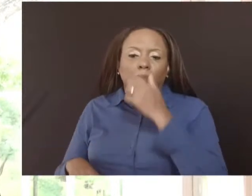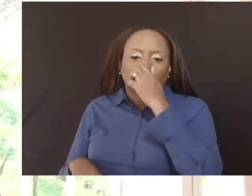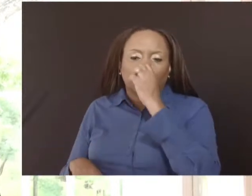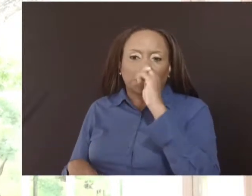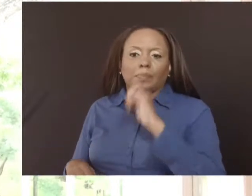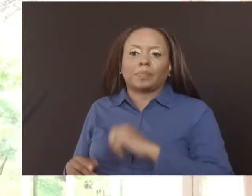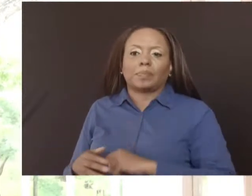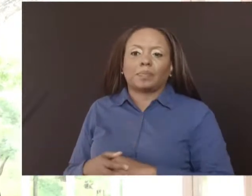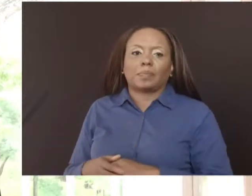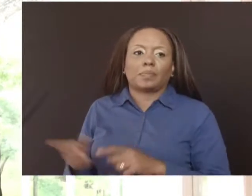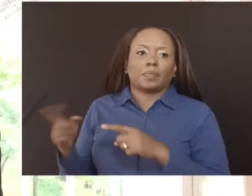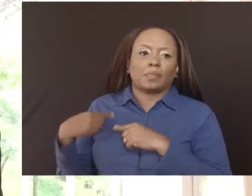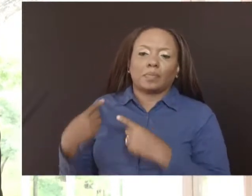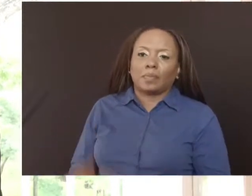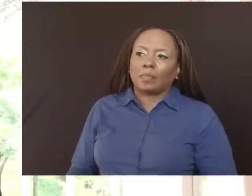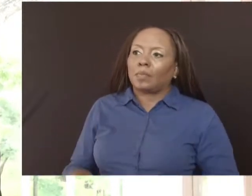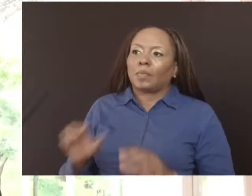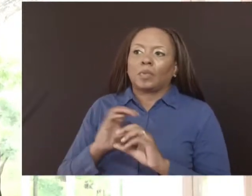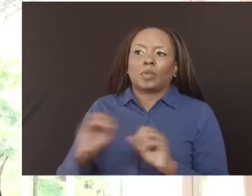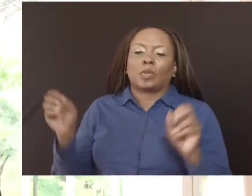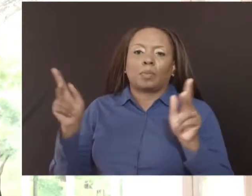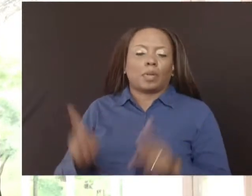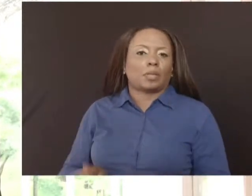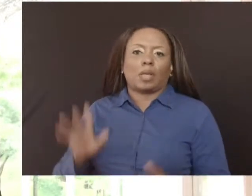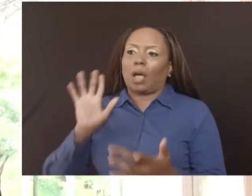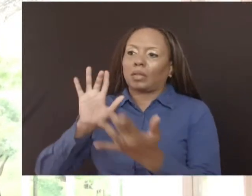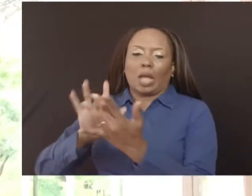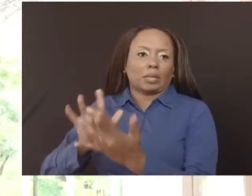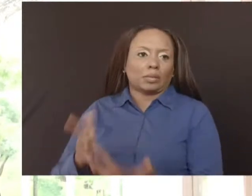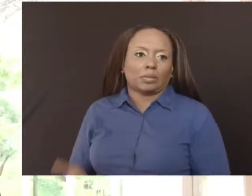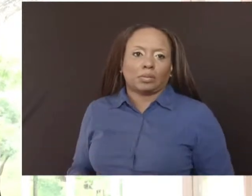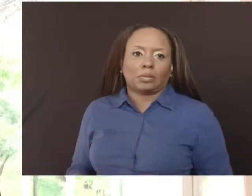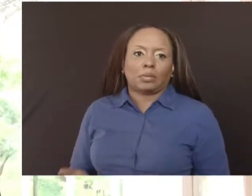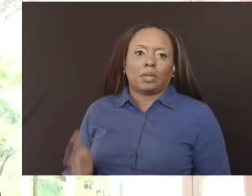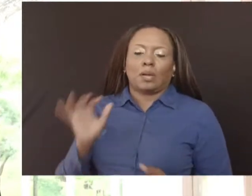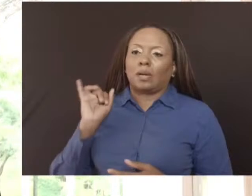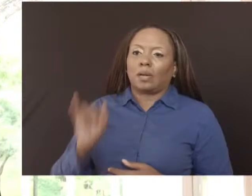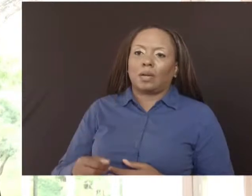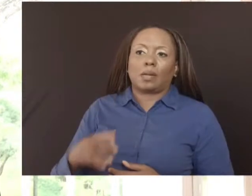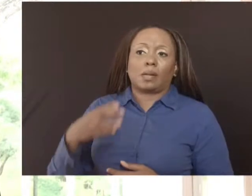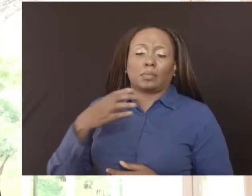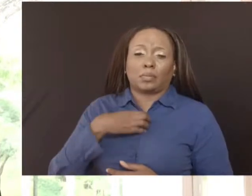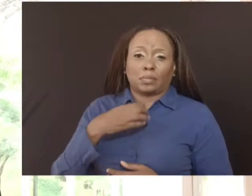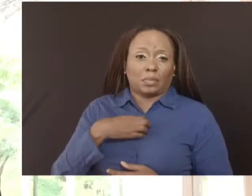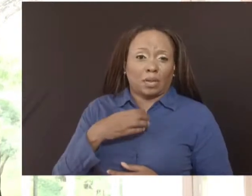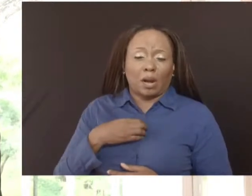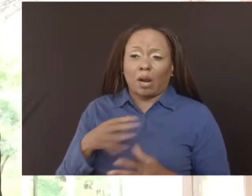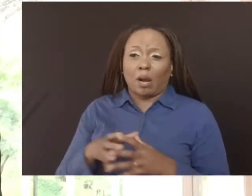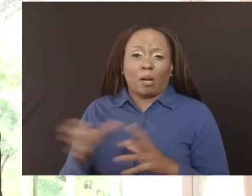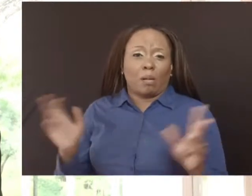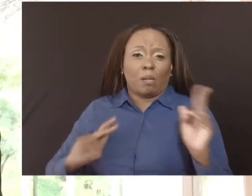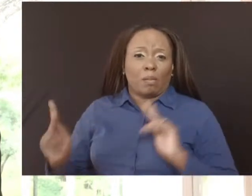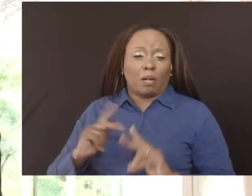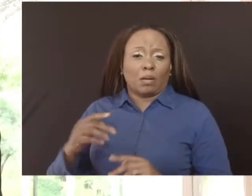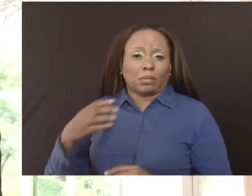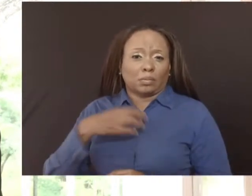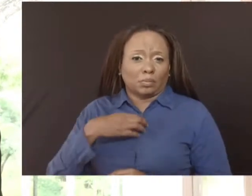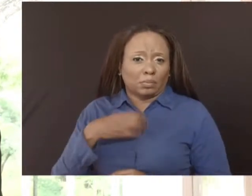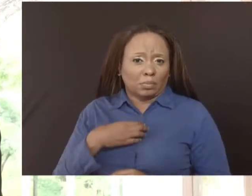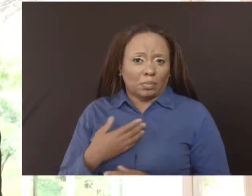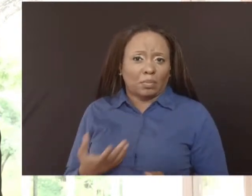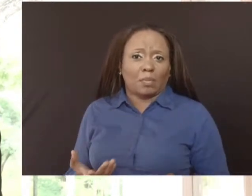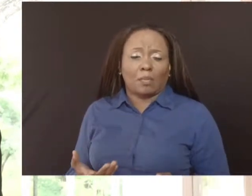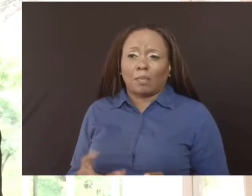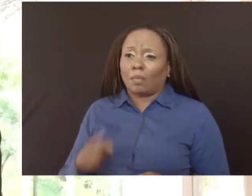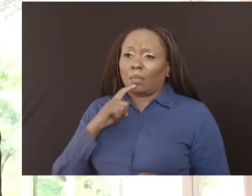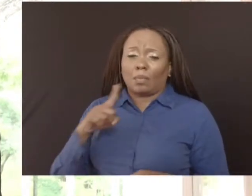to date, no one has contacted them. Now, that complaint has been coming from quite a number of people, and now you understand